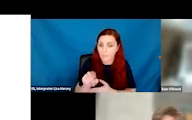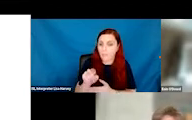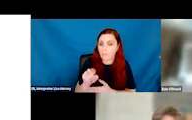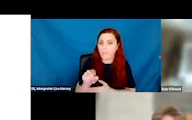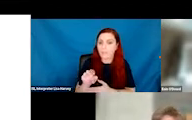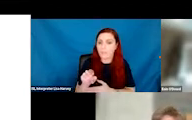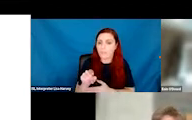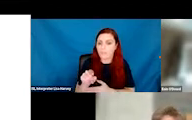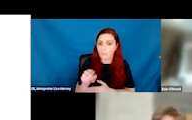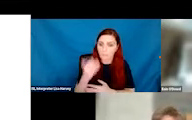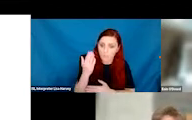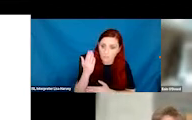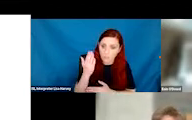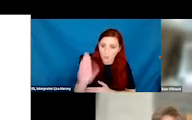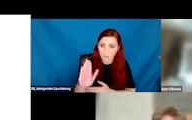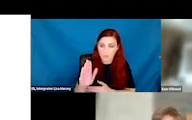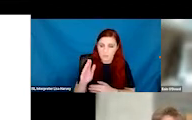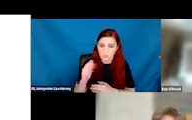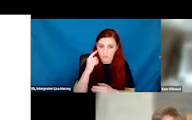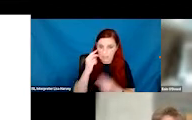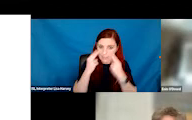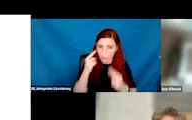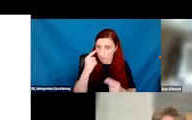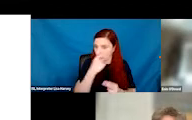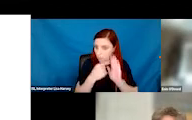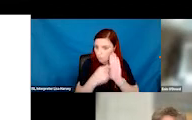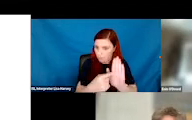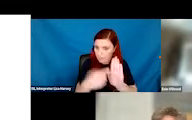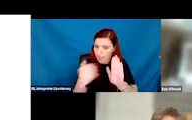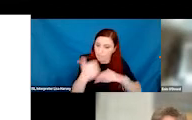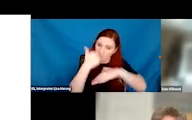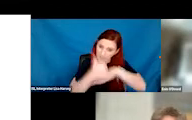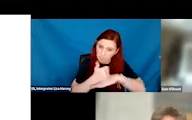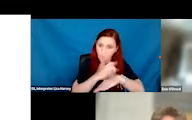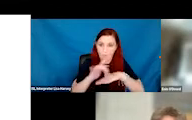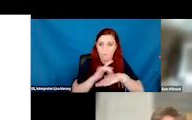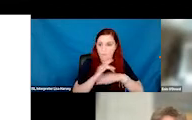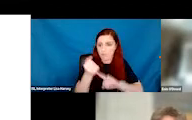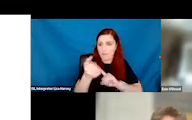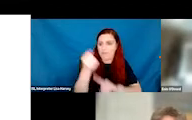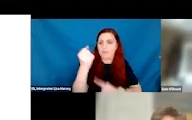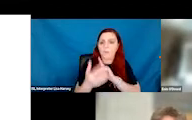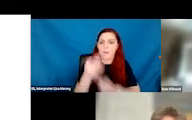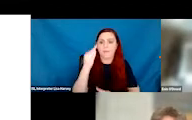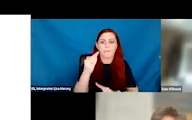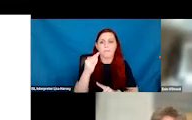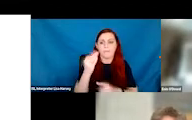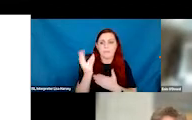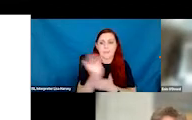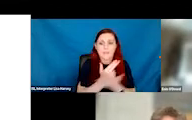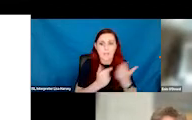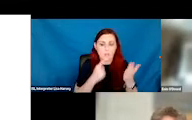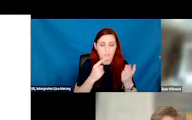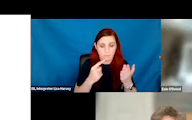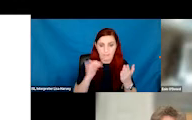control authority may require evidence to establish that the minimum performances are being met. So it falls to the designer to make sure